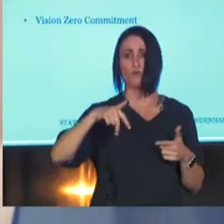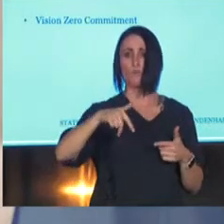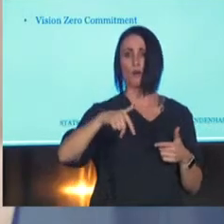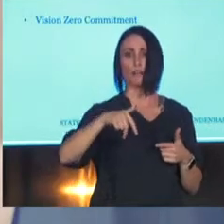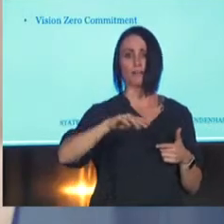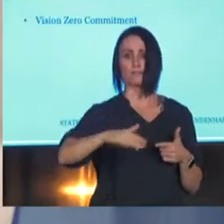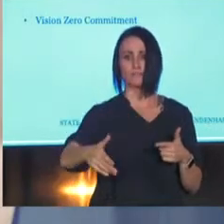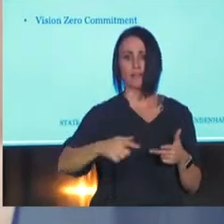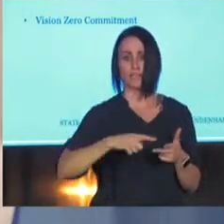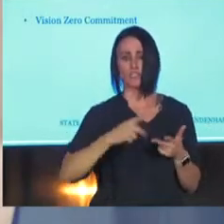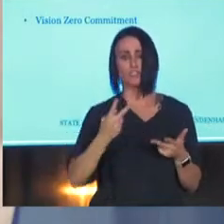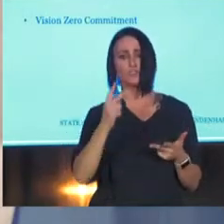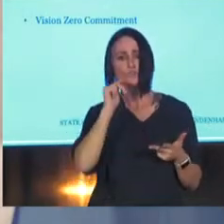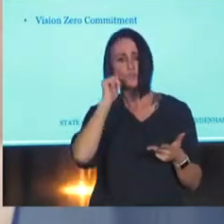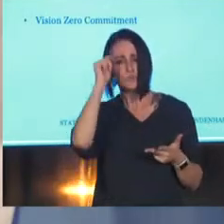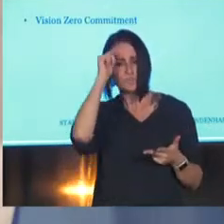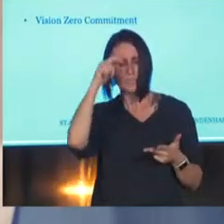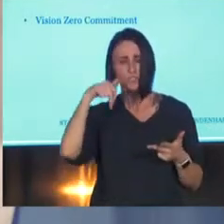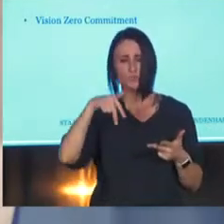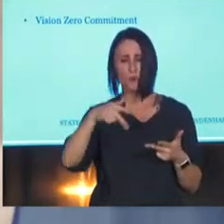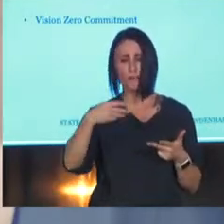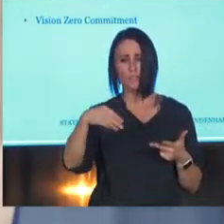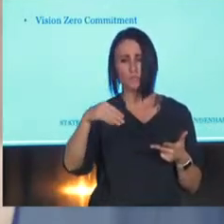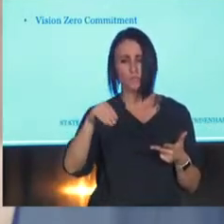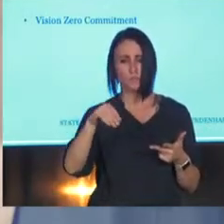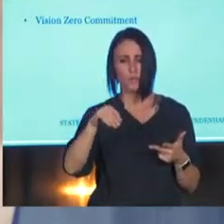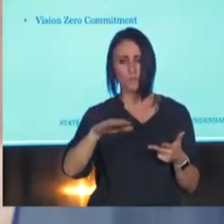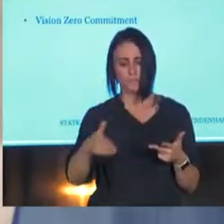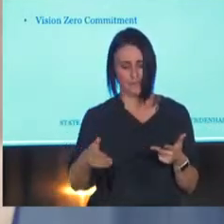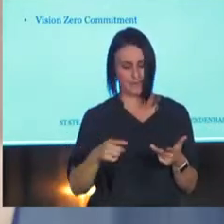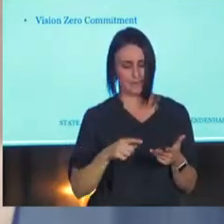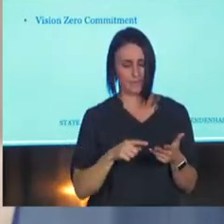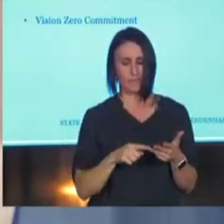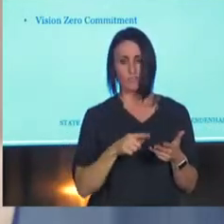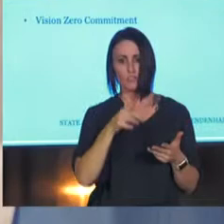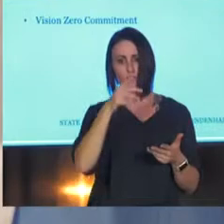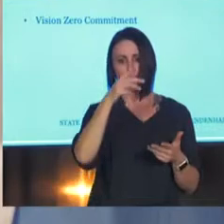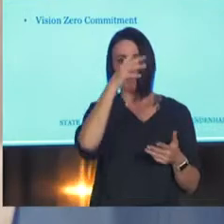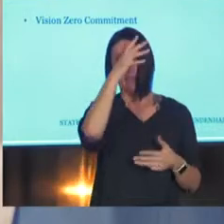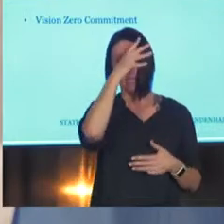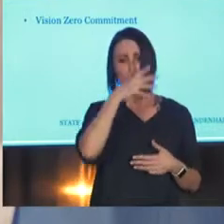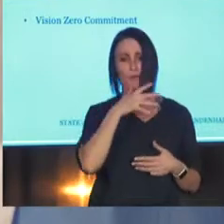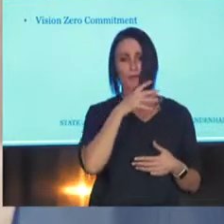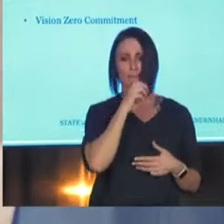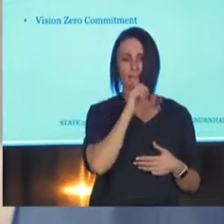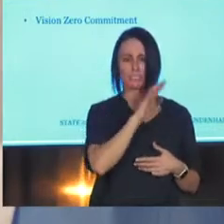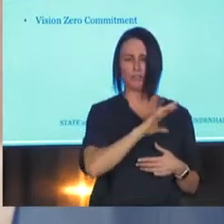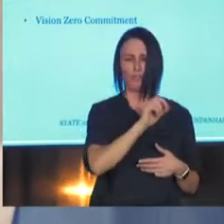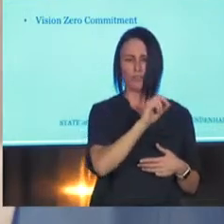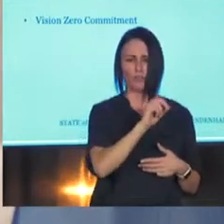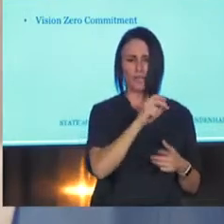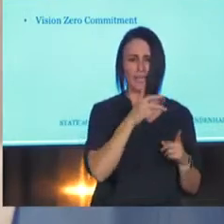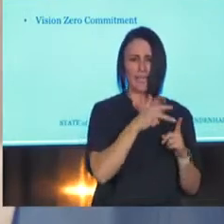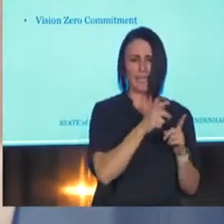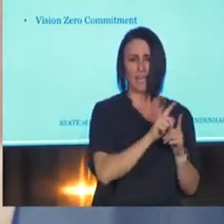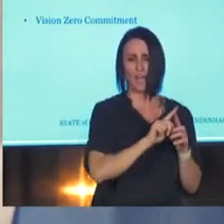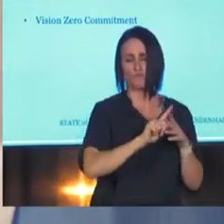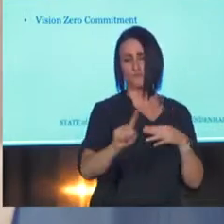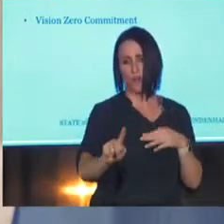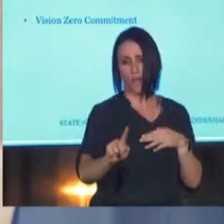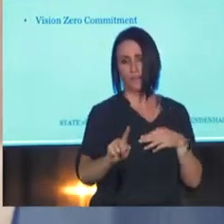2 teenagers on their way to a convenience store, and a man in his 30s killed in a hit and run near Trolley